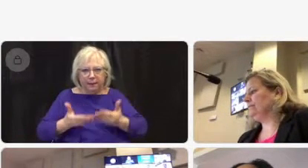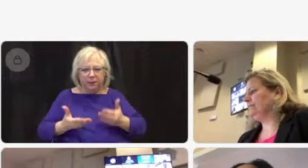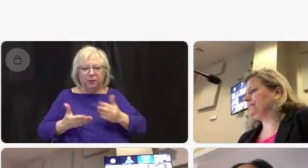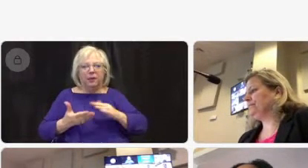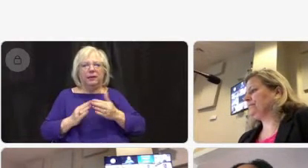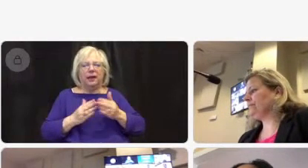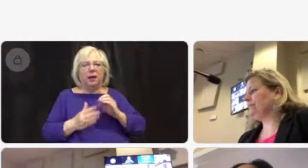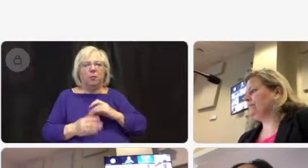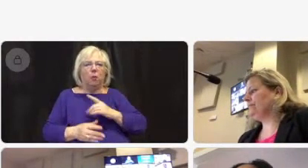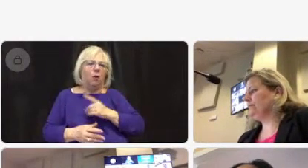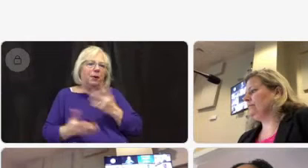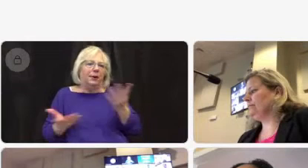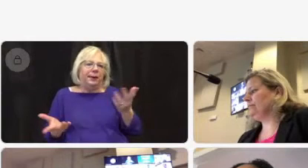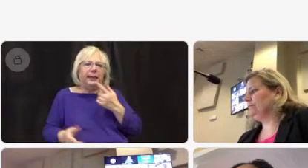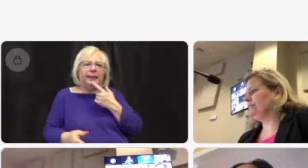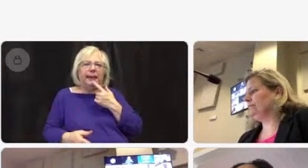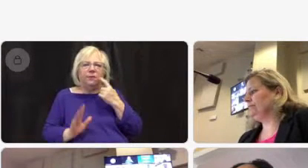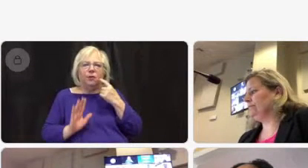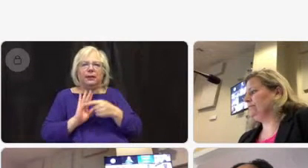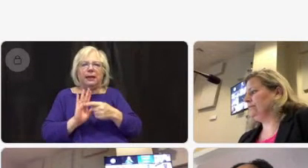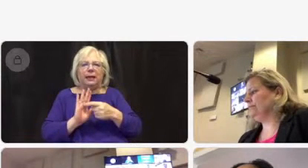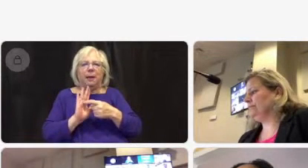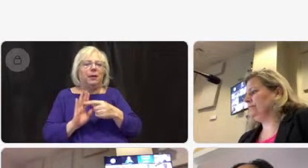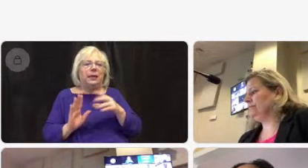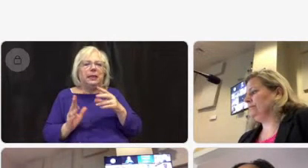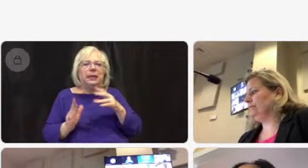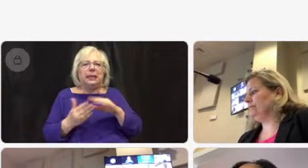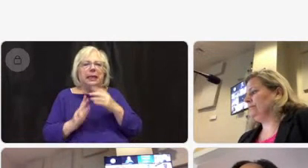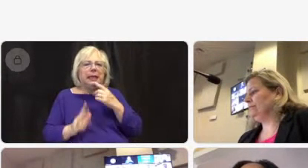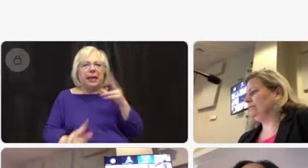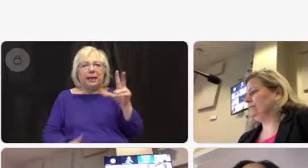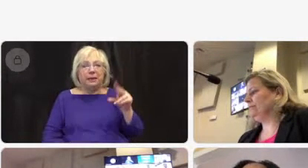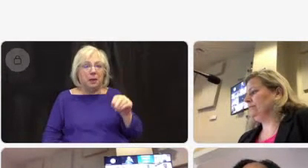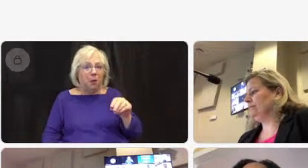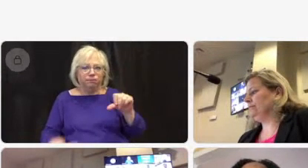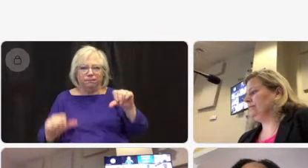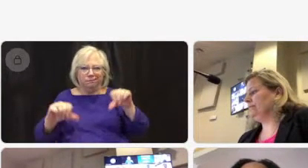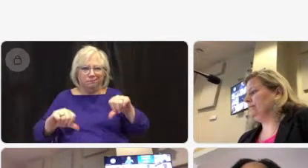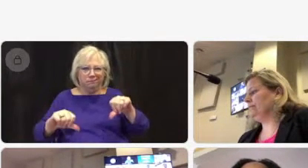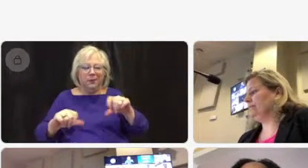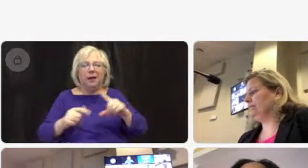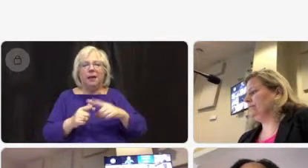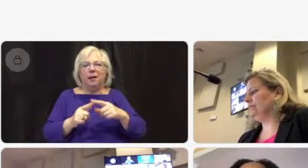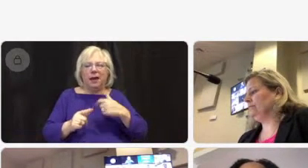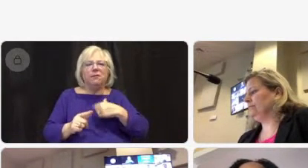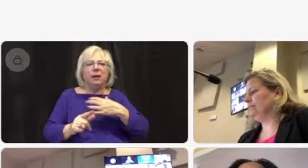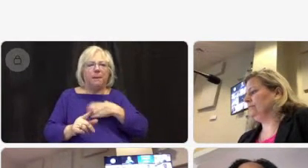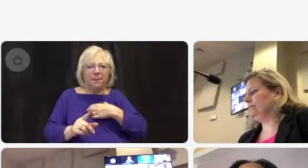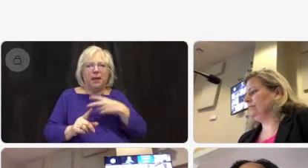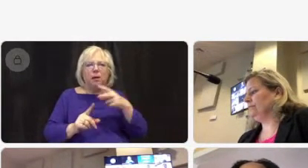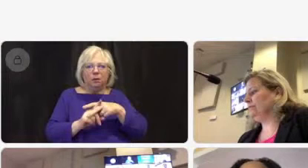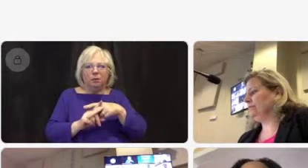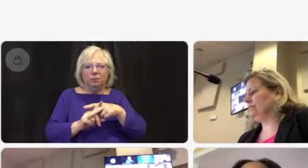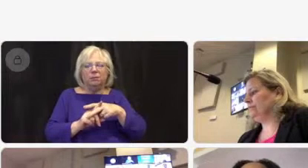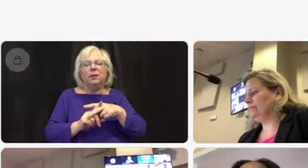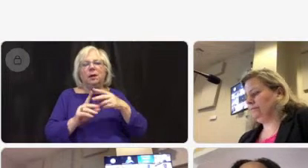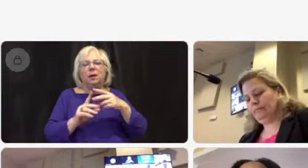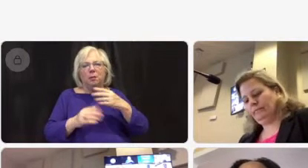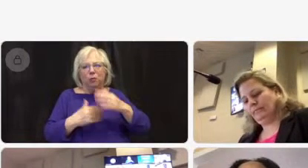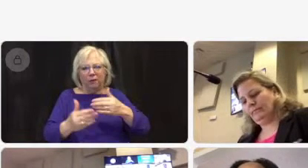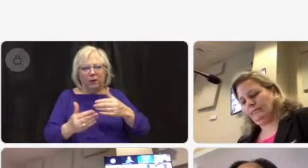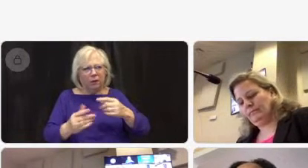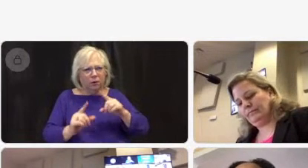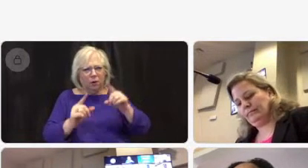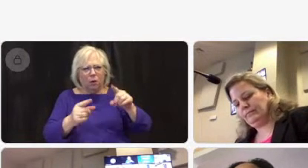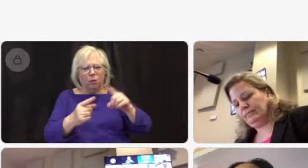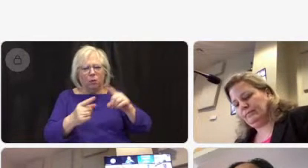and let's say the city board says no. Then there's an appeal process to go to, I believe it's the